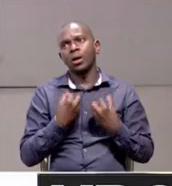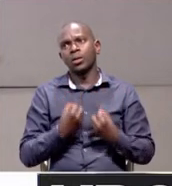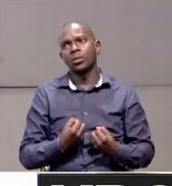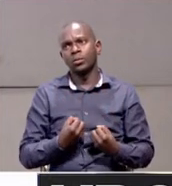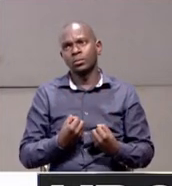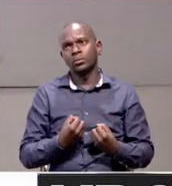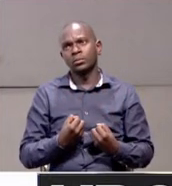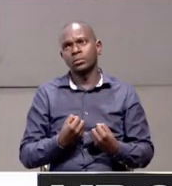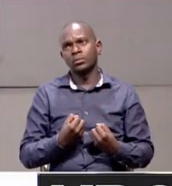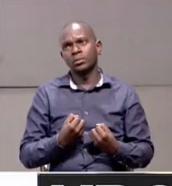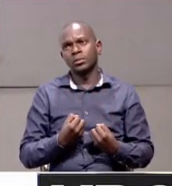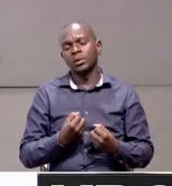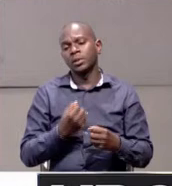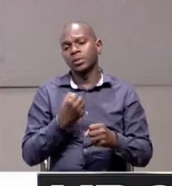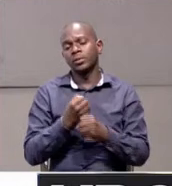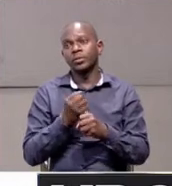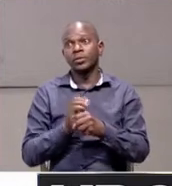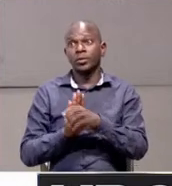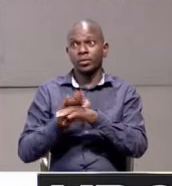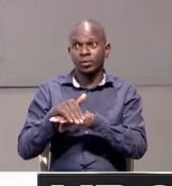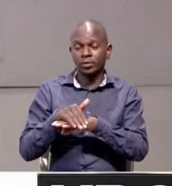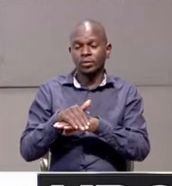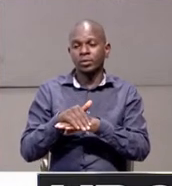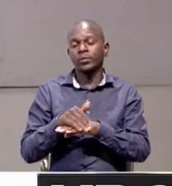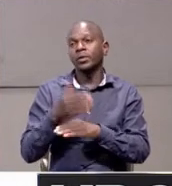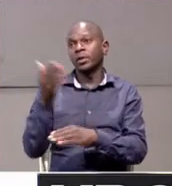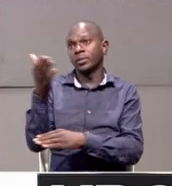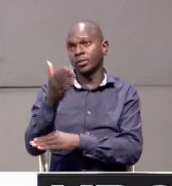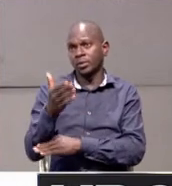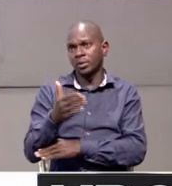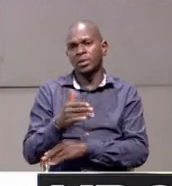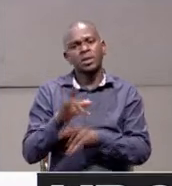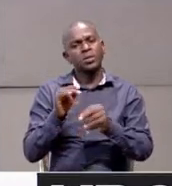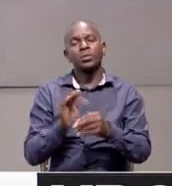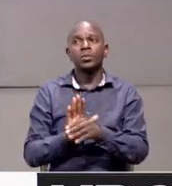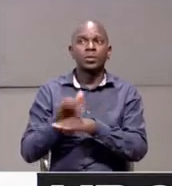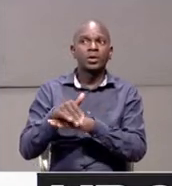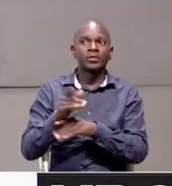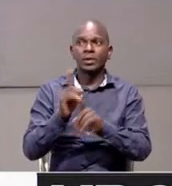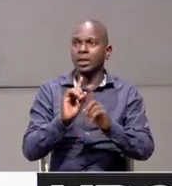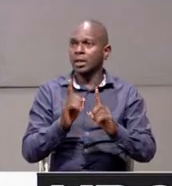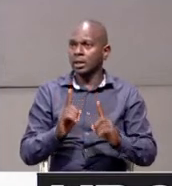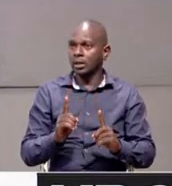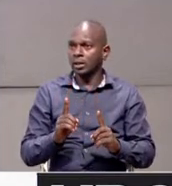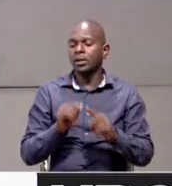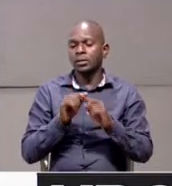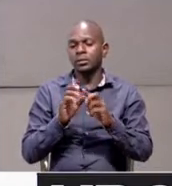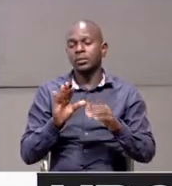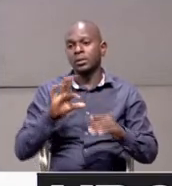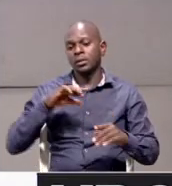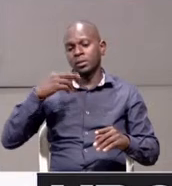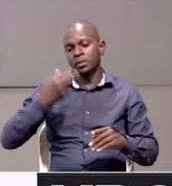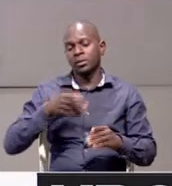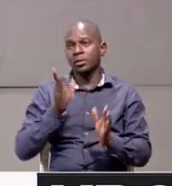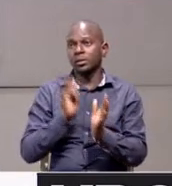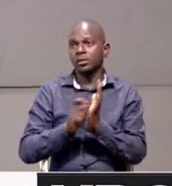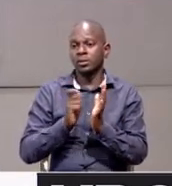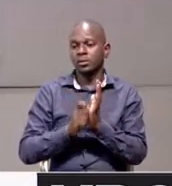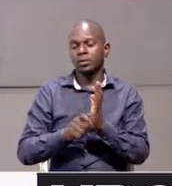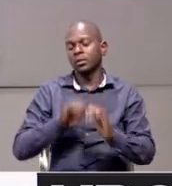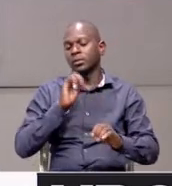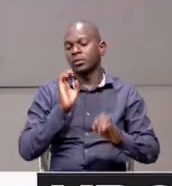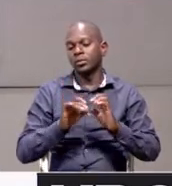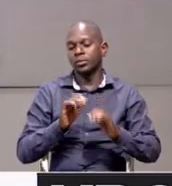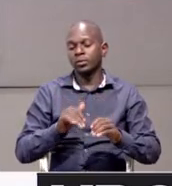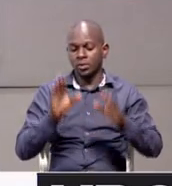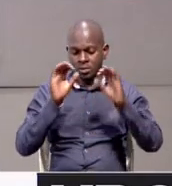into that business of thinking that I connived with the minister. There was no conniving. In response, the secretary to the office of the